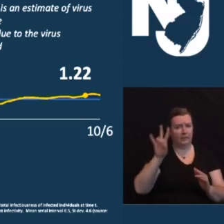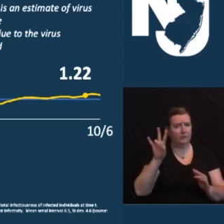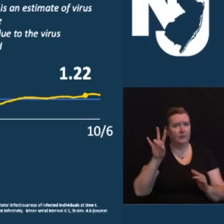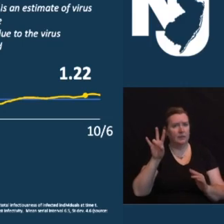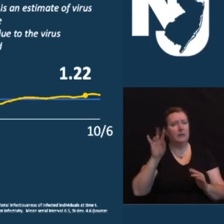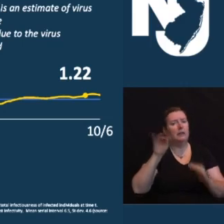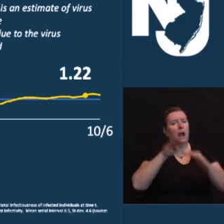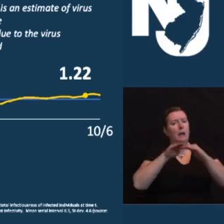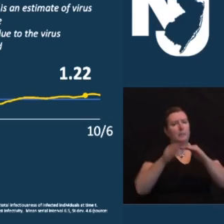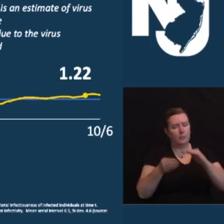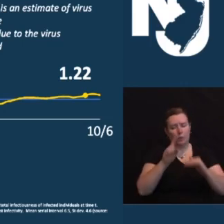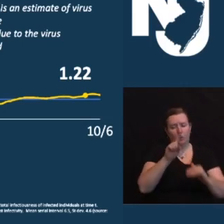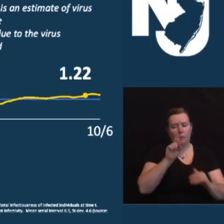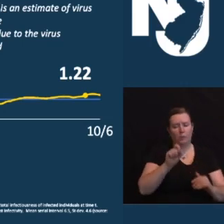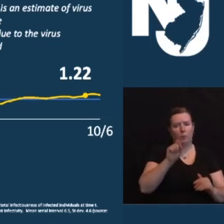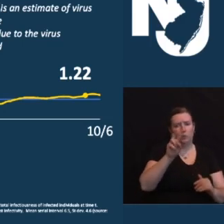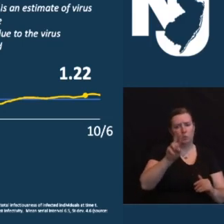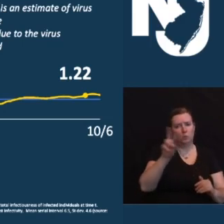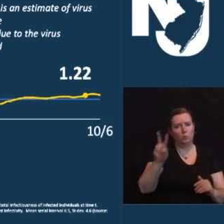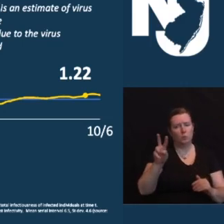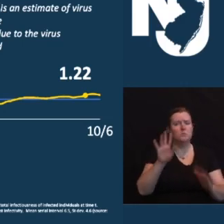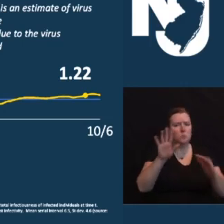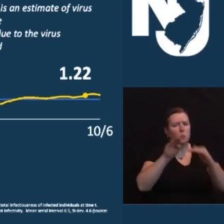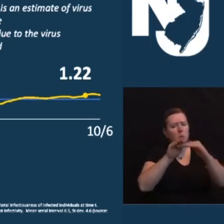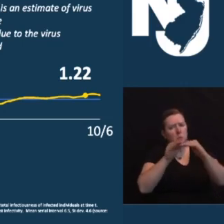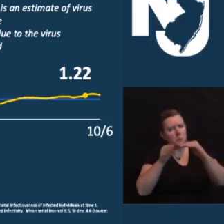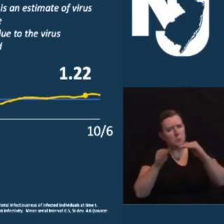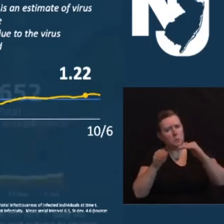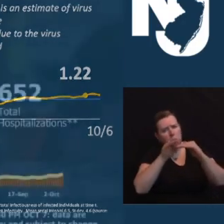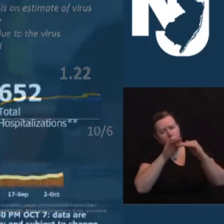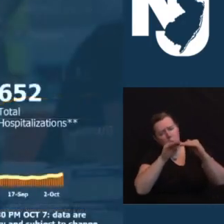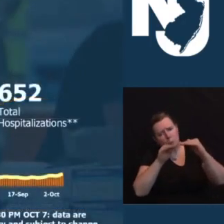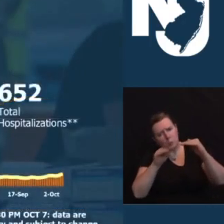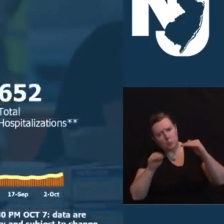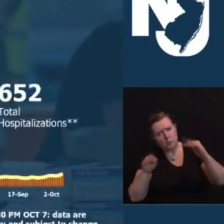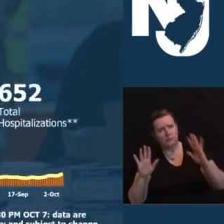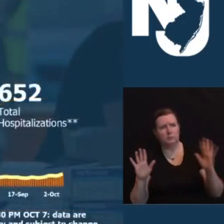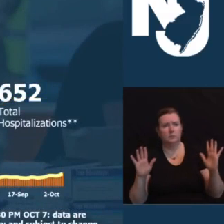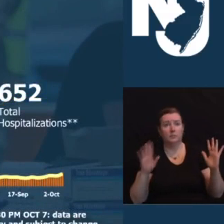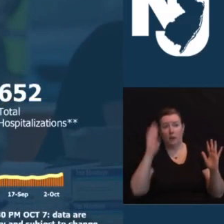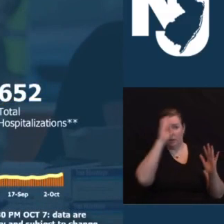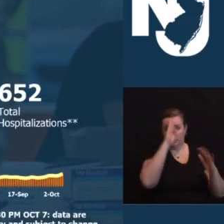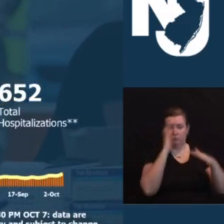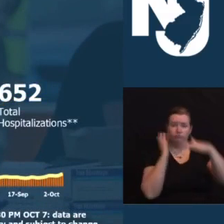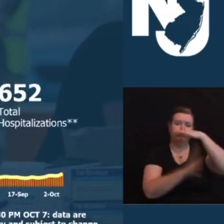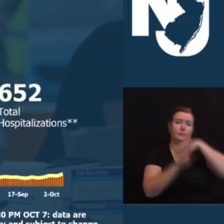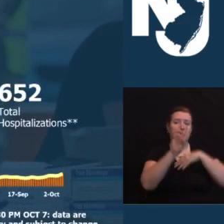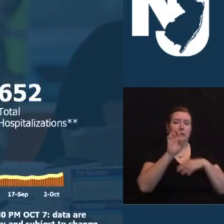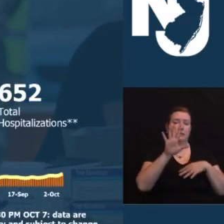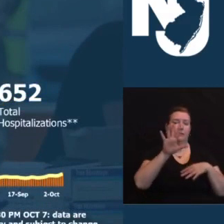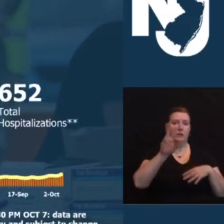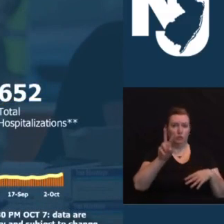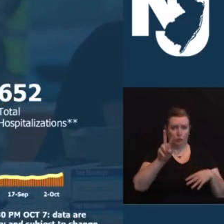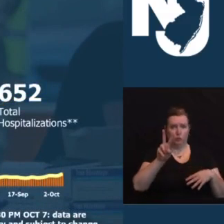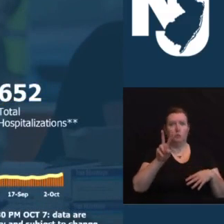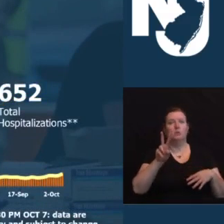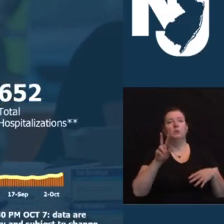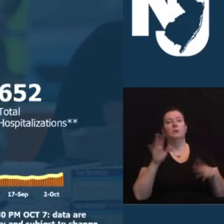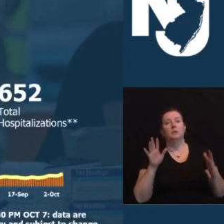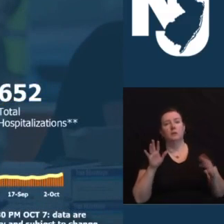1.24, 1.22. Let's hope that keeps going in the right direction. In our hospitals, another sobering number, there were 422 COVID